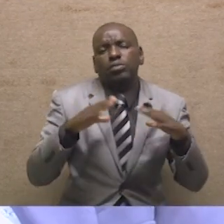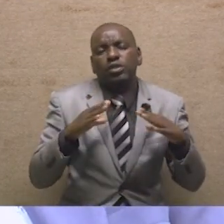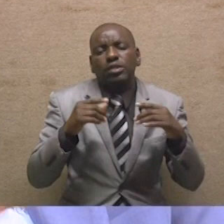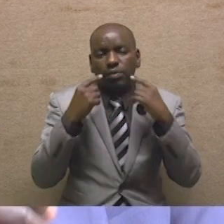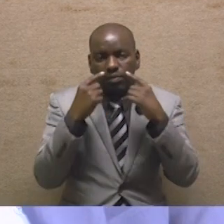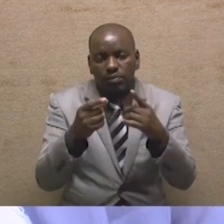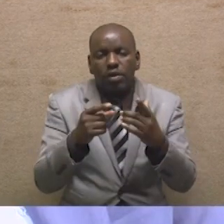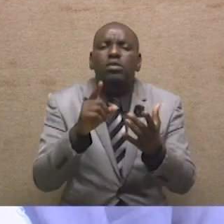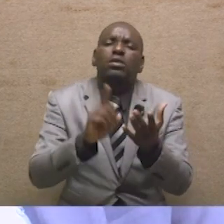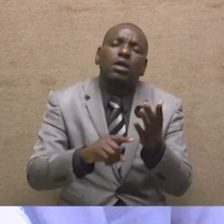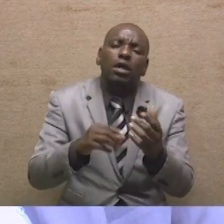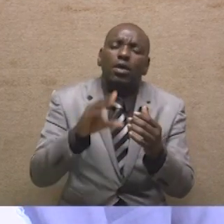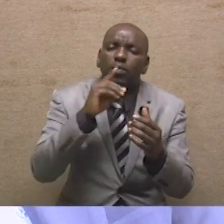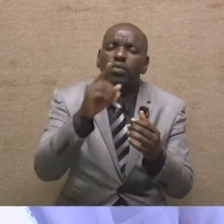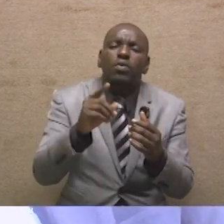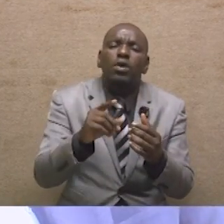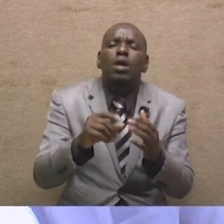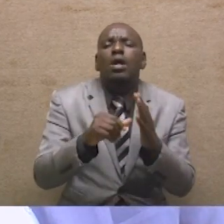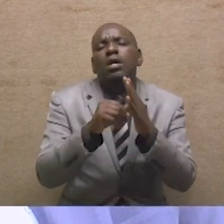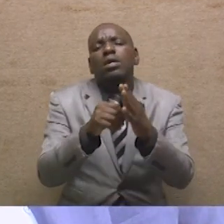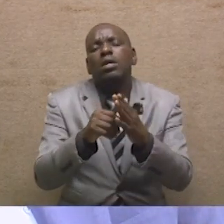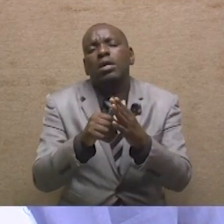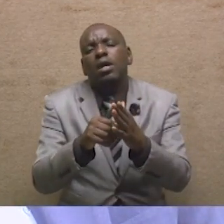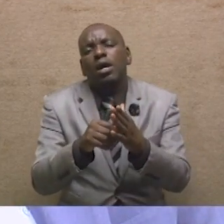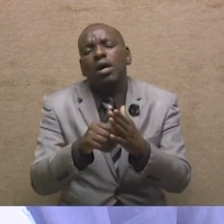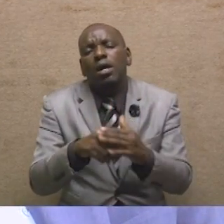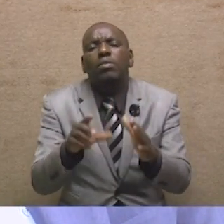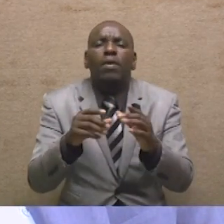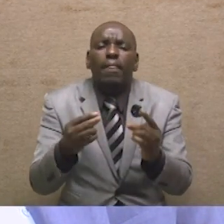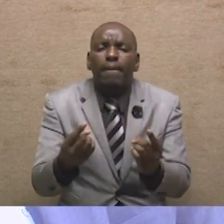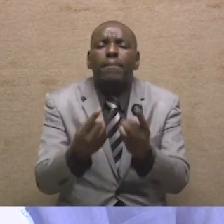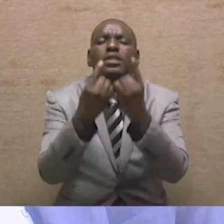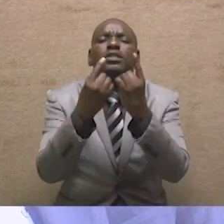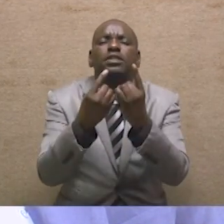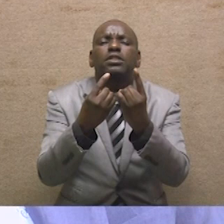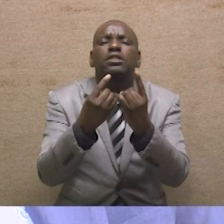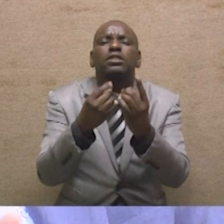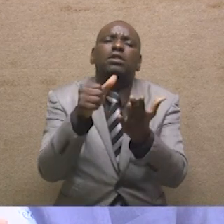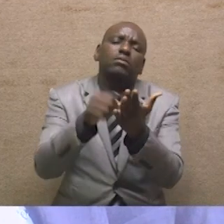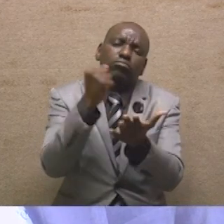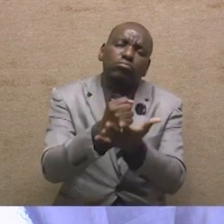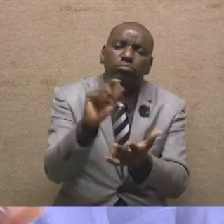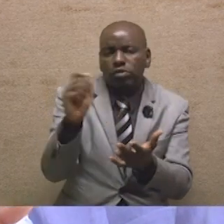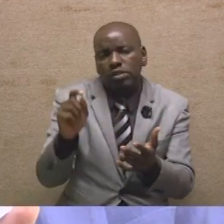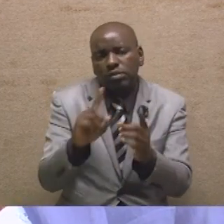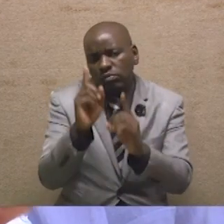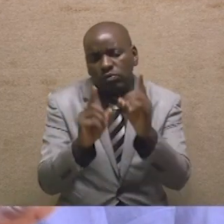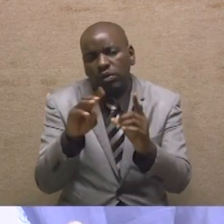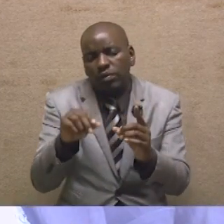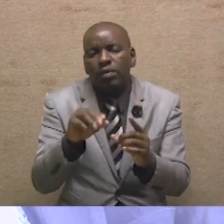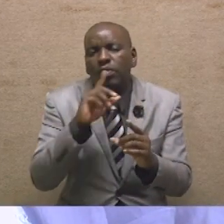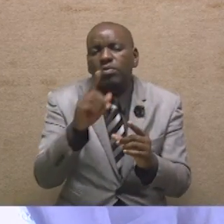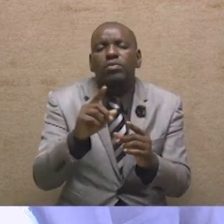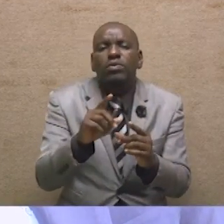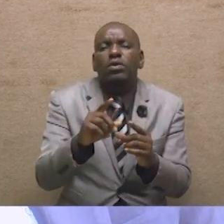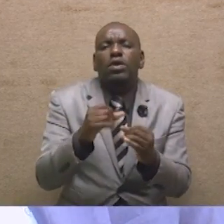schools, which, as we alluded to earlier, they then don't immediately meet the requirements for